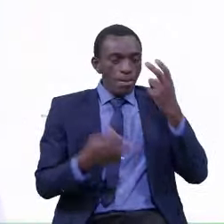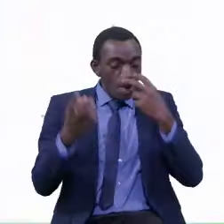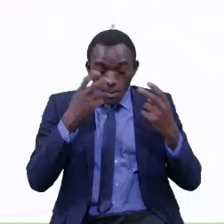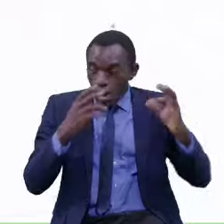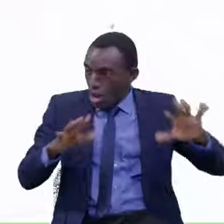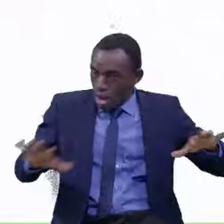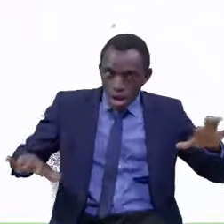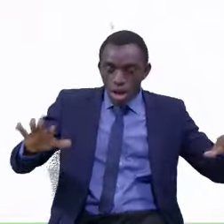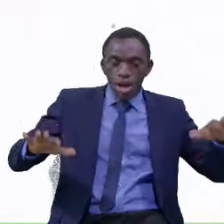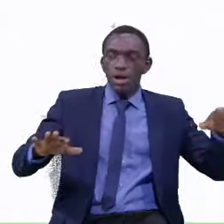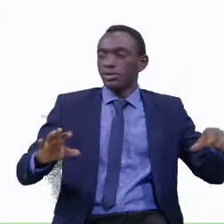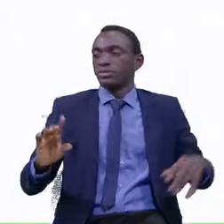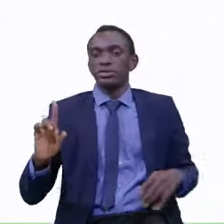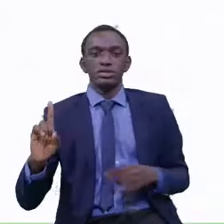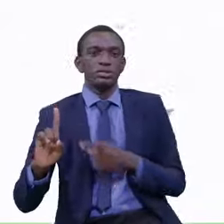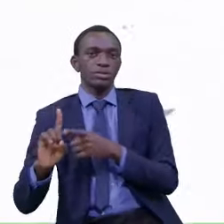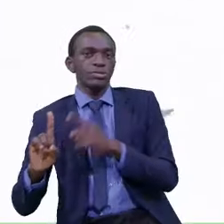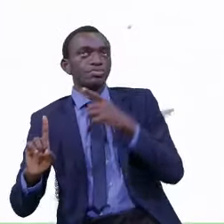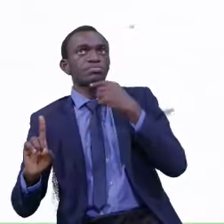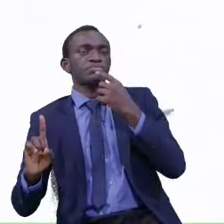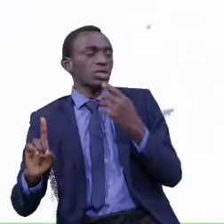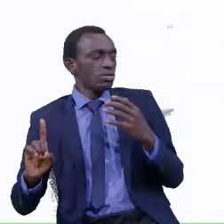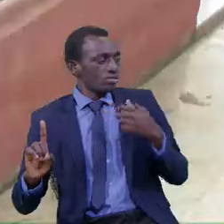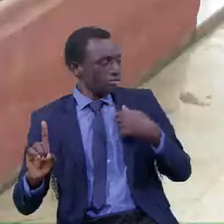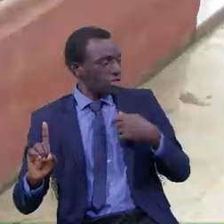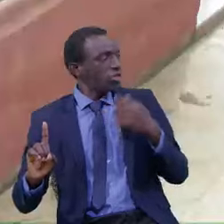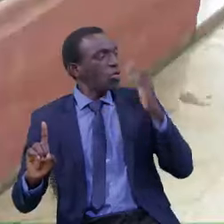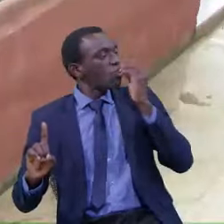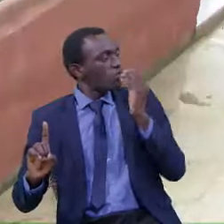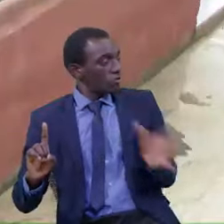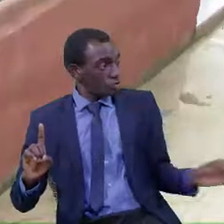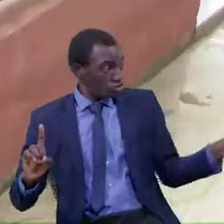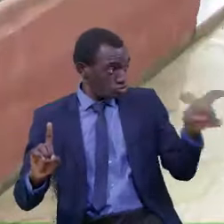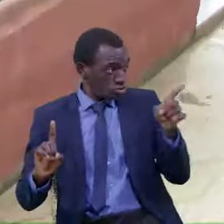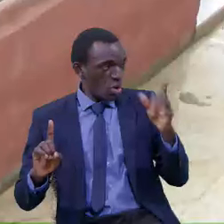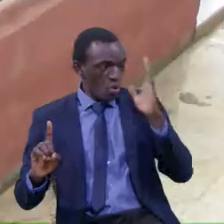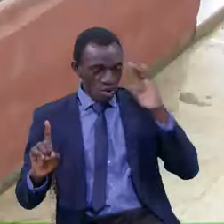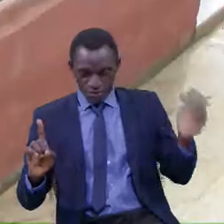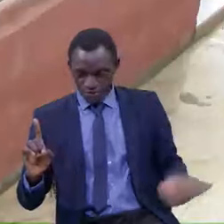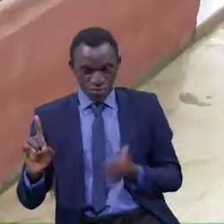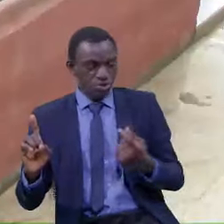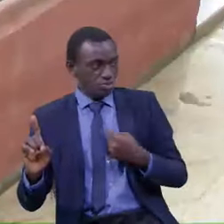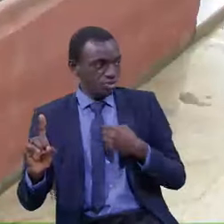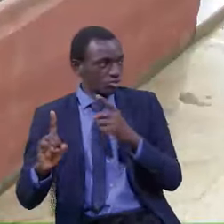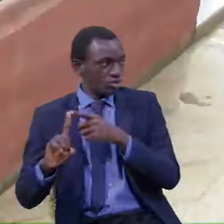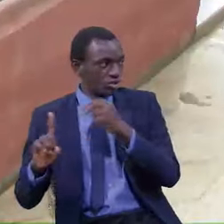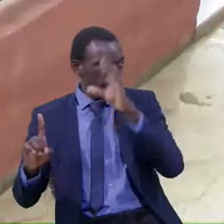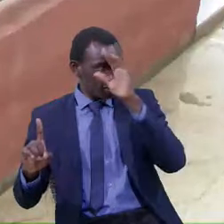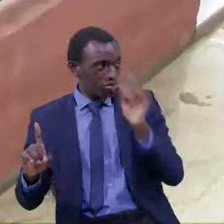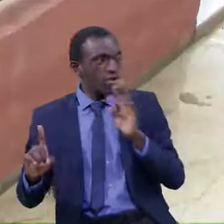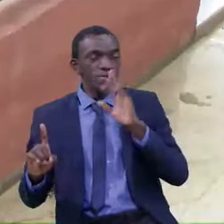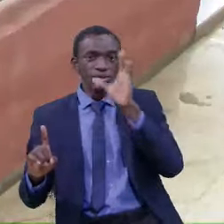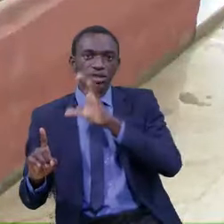they submitted to the person they came to arrest. He had the working of